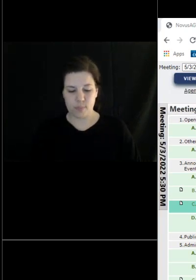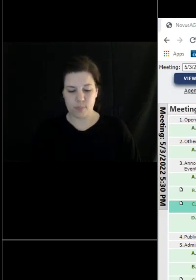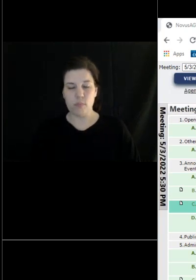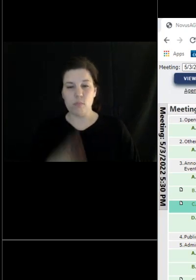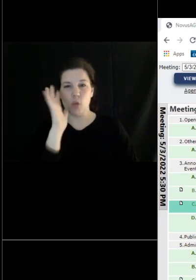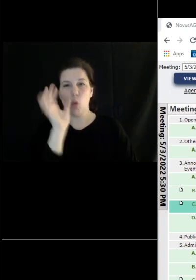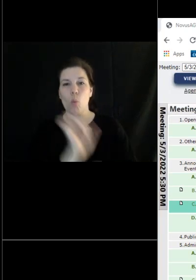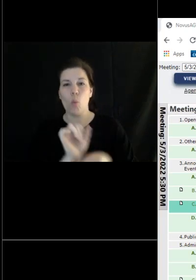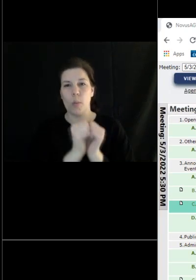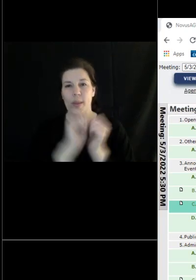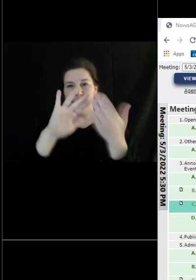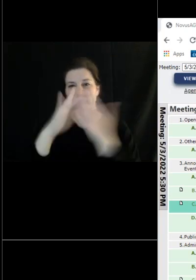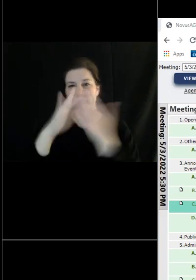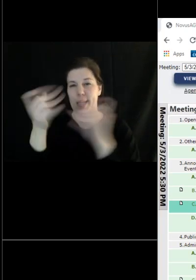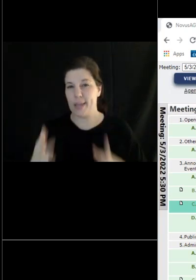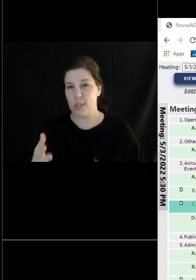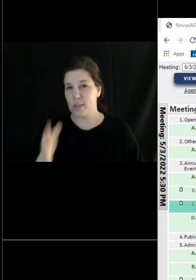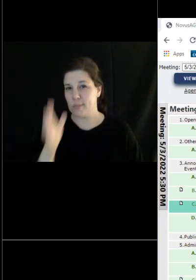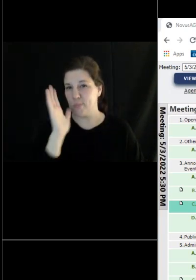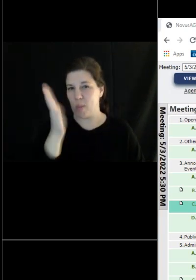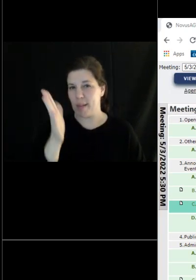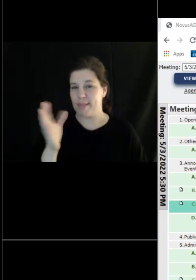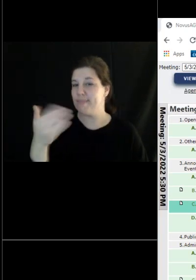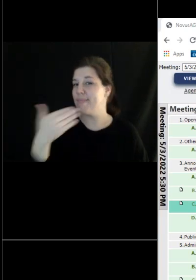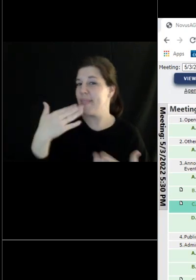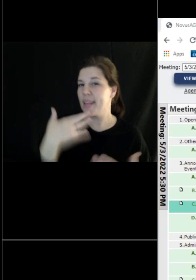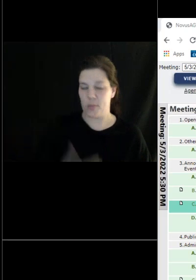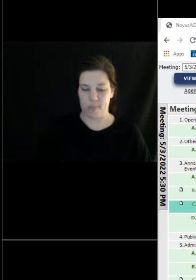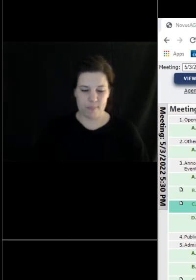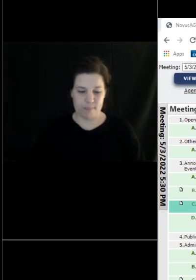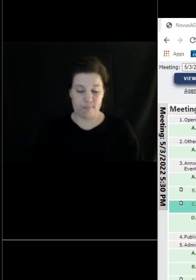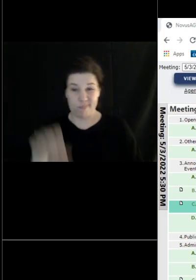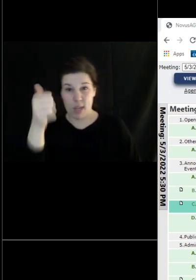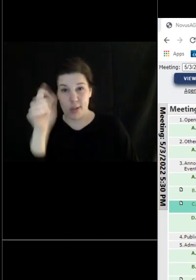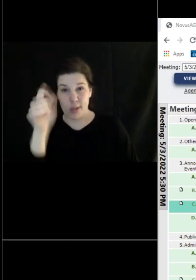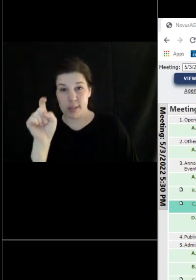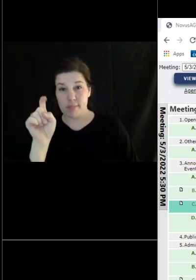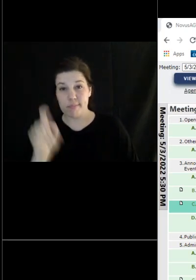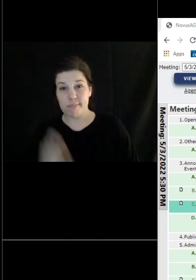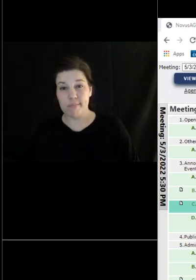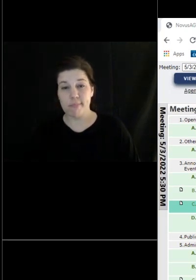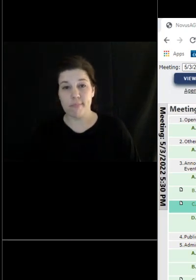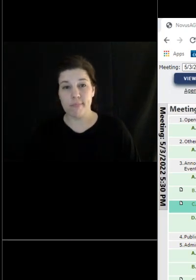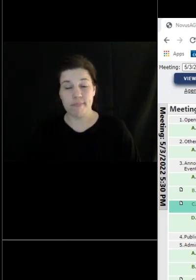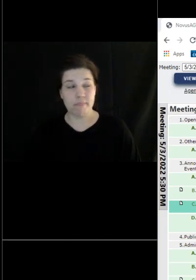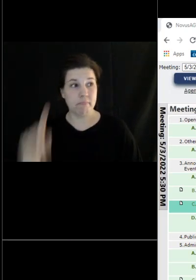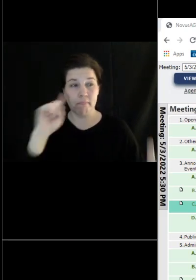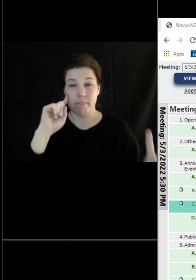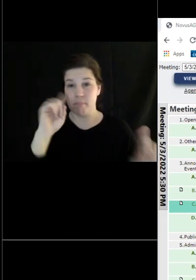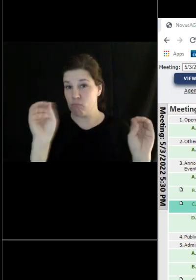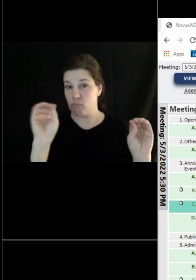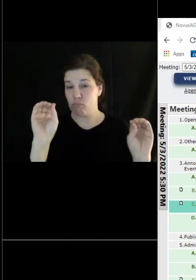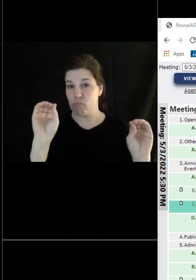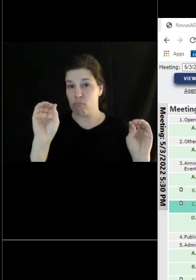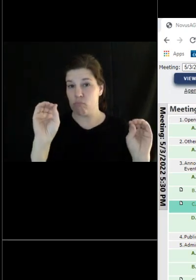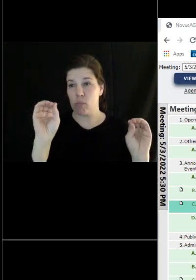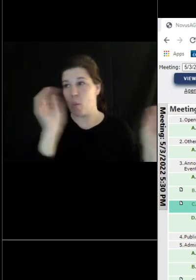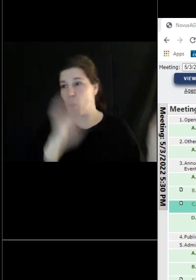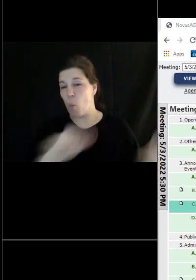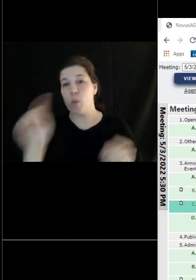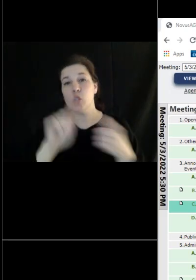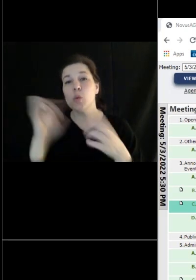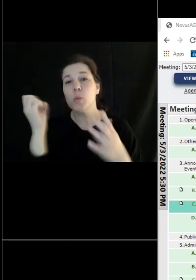get it on a future Thank you. agenda. Excellent. Anything else from the commission? Hearing none, may I have a motion to approve the agenda as